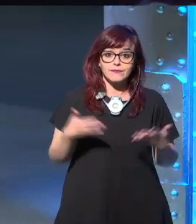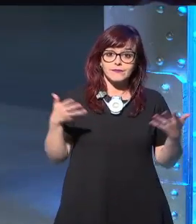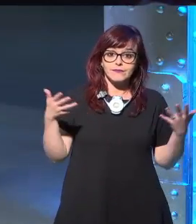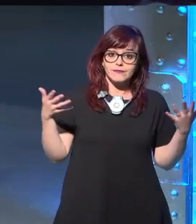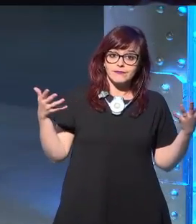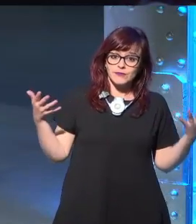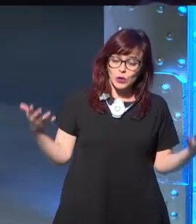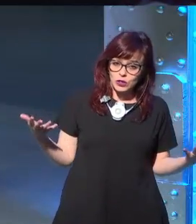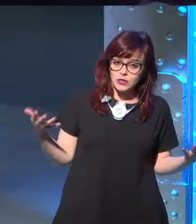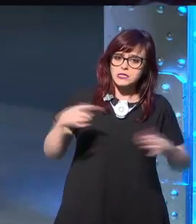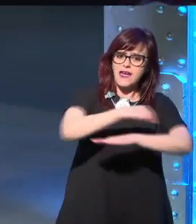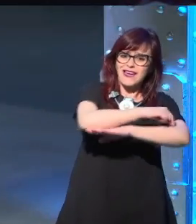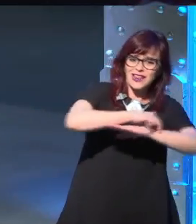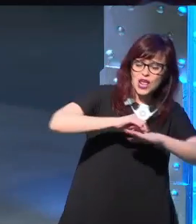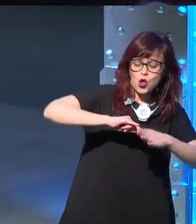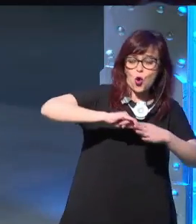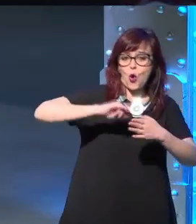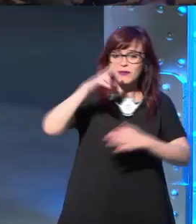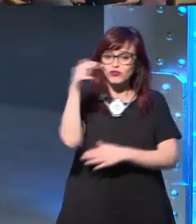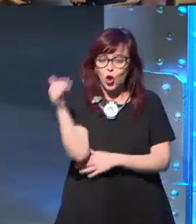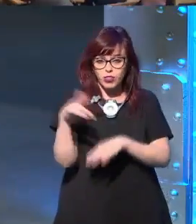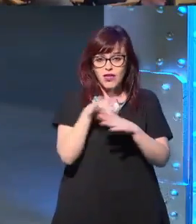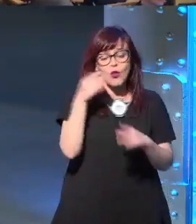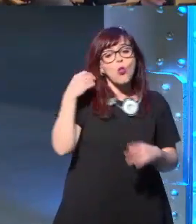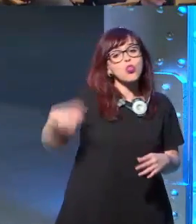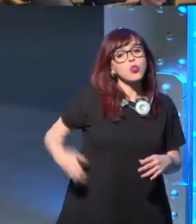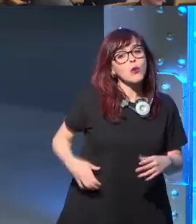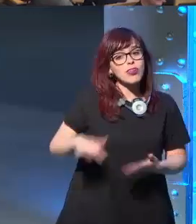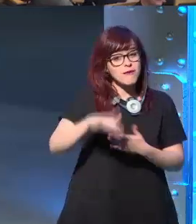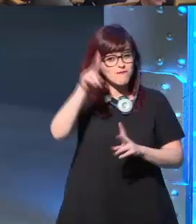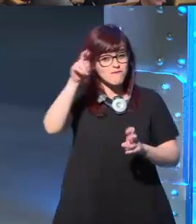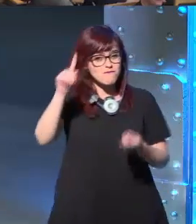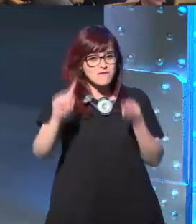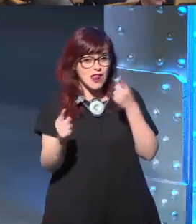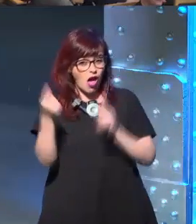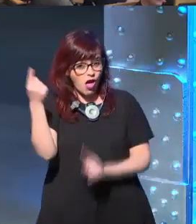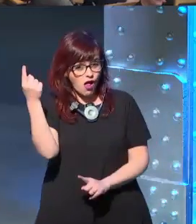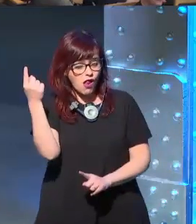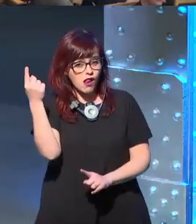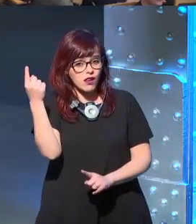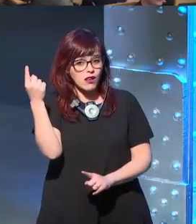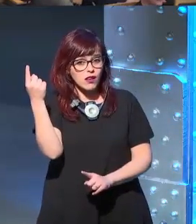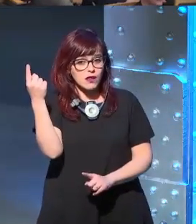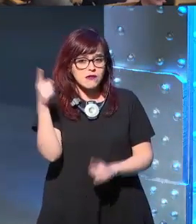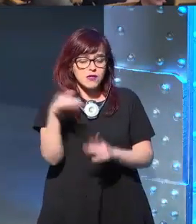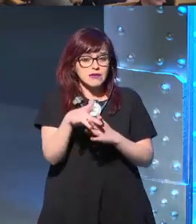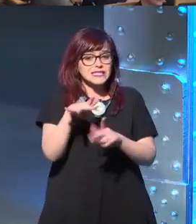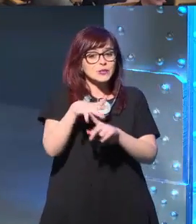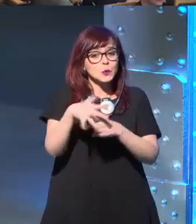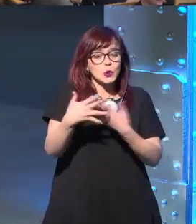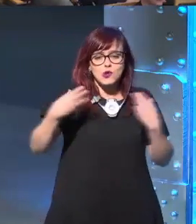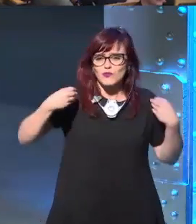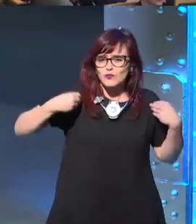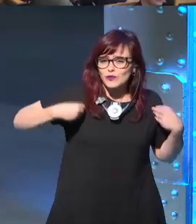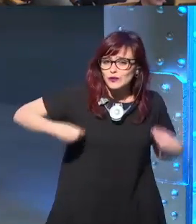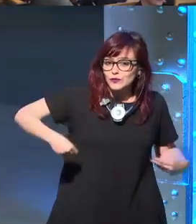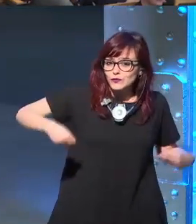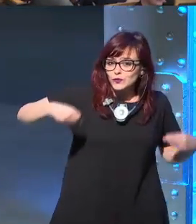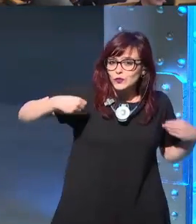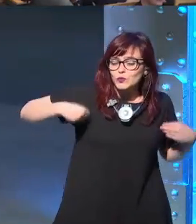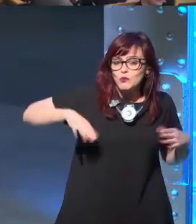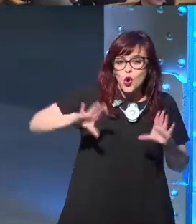of Milan. And among the things he does is he revels in being in a group of people at the court of Milan who have such diverse